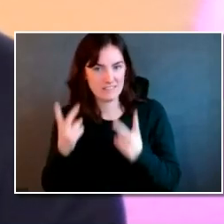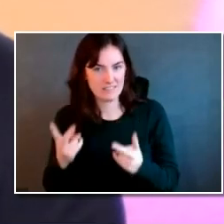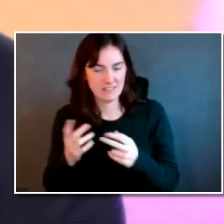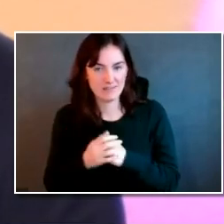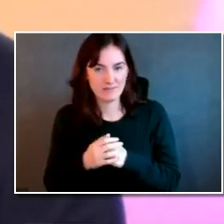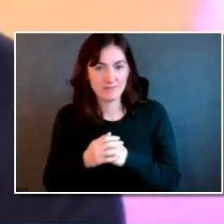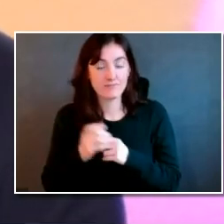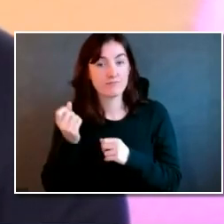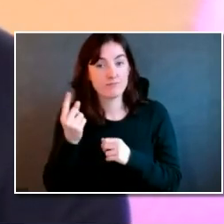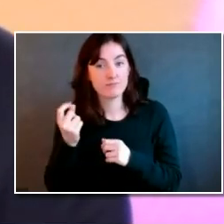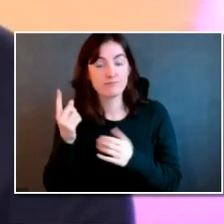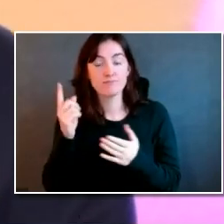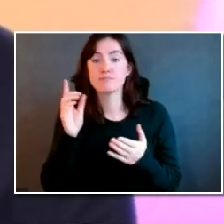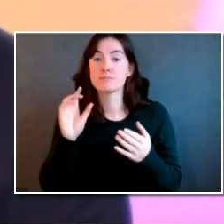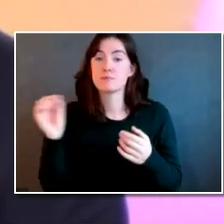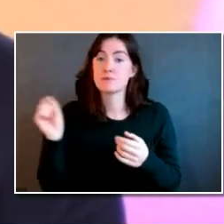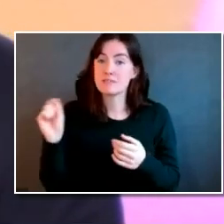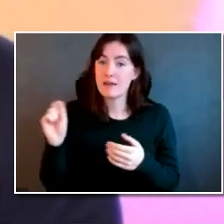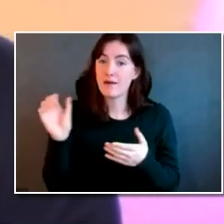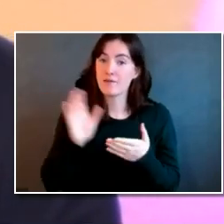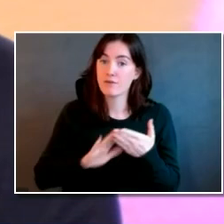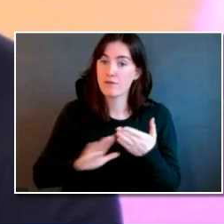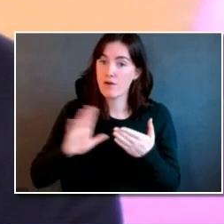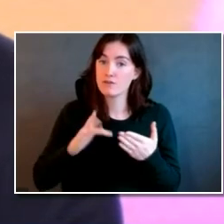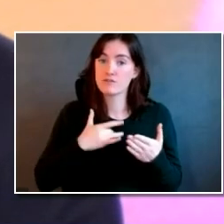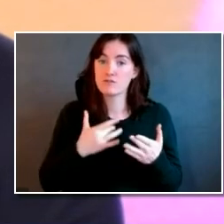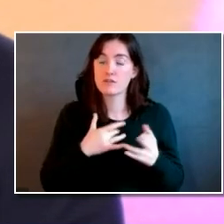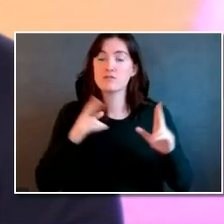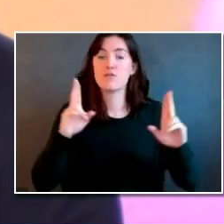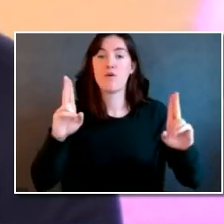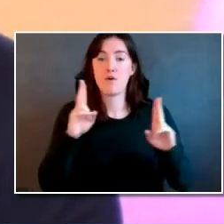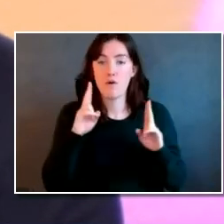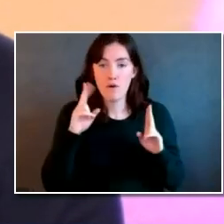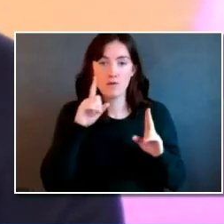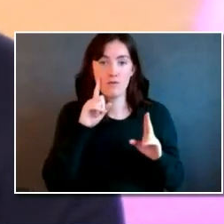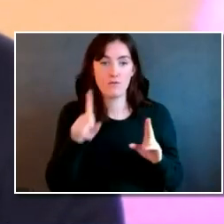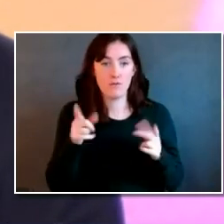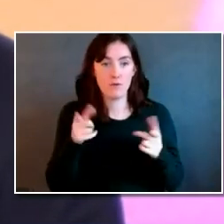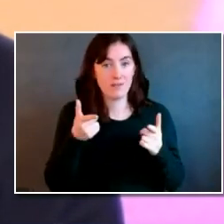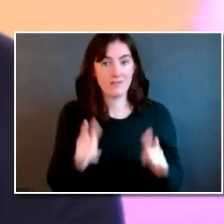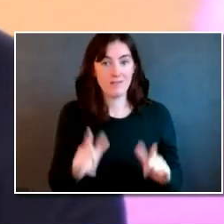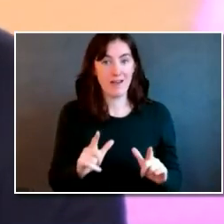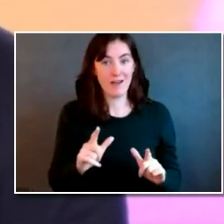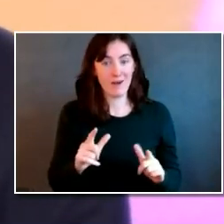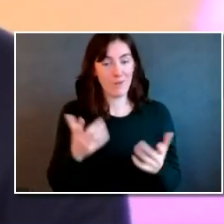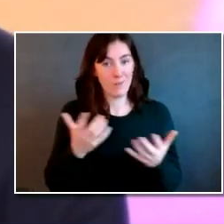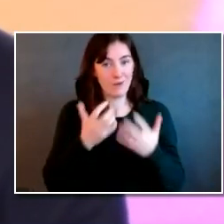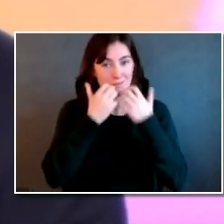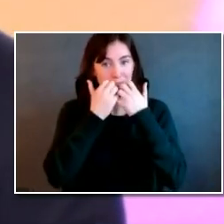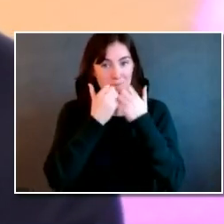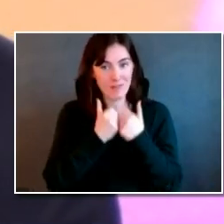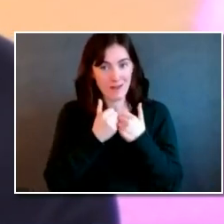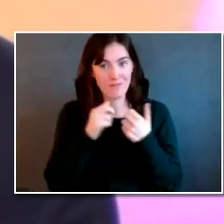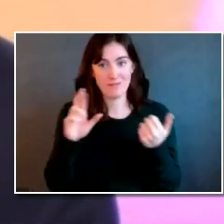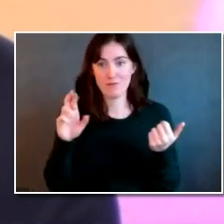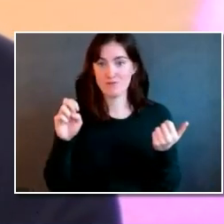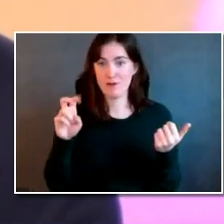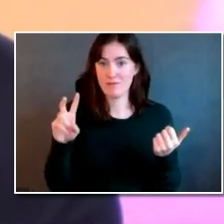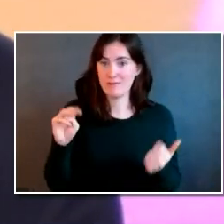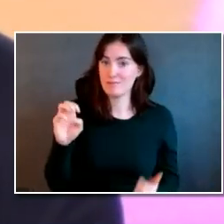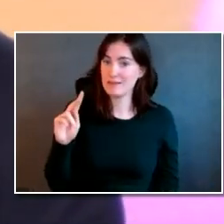Seattle Colleges is so honored to have been able to create what is the beloved Reverend